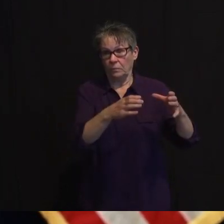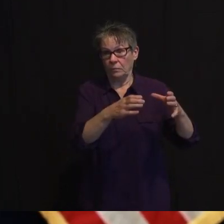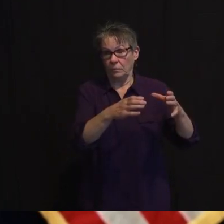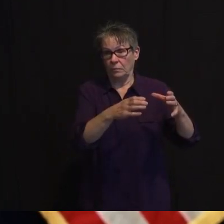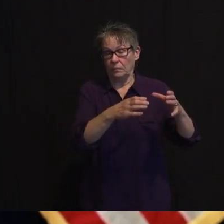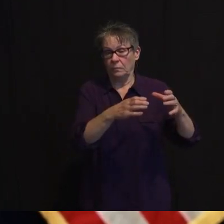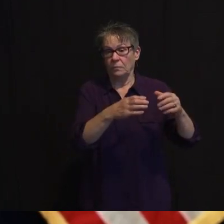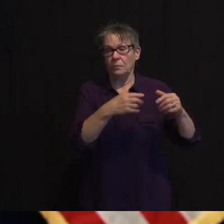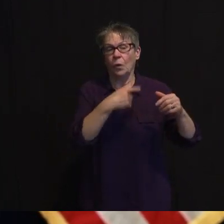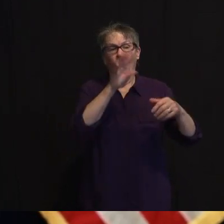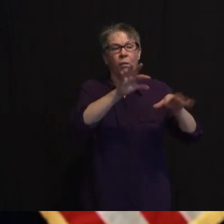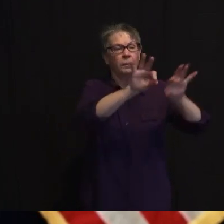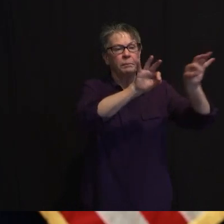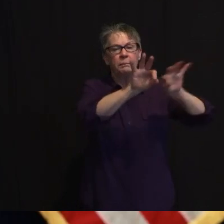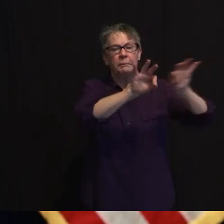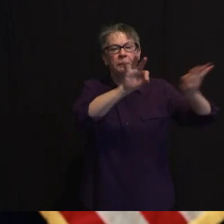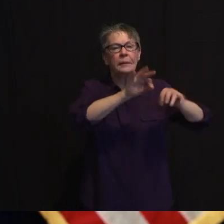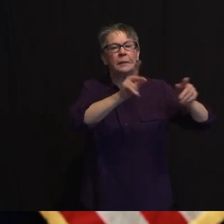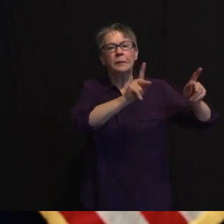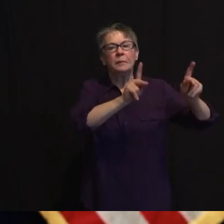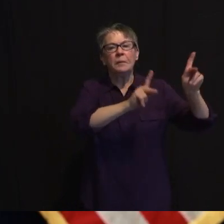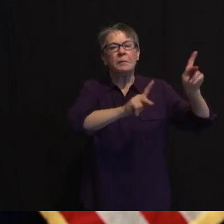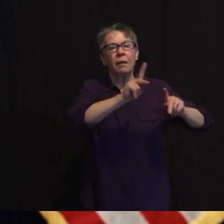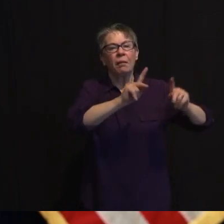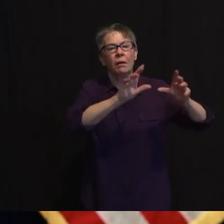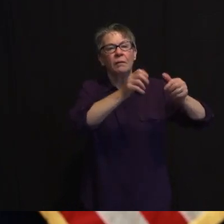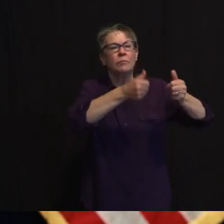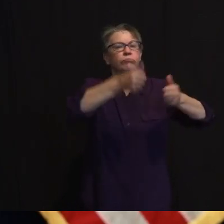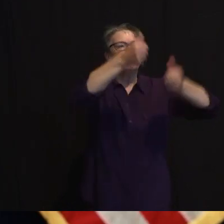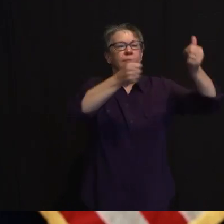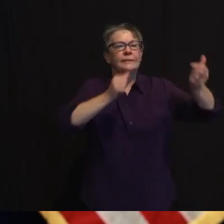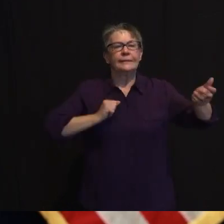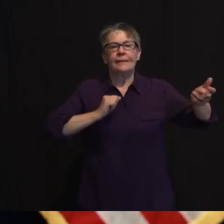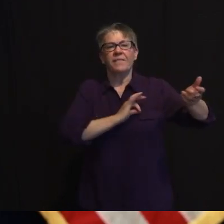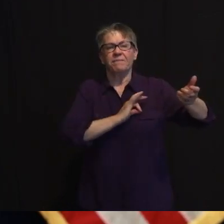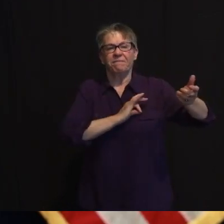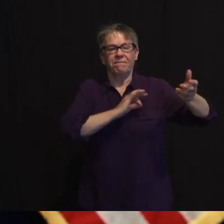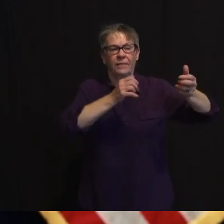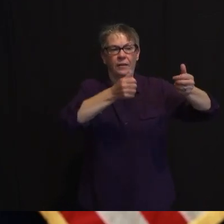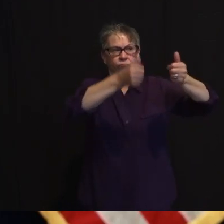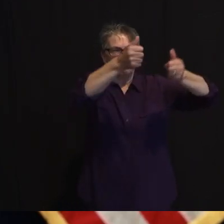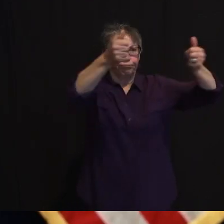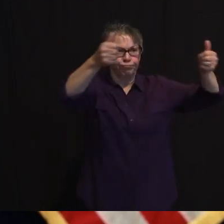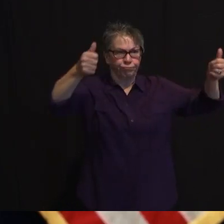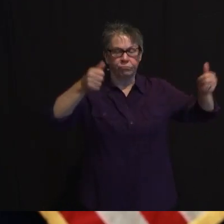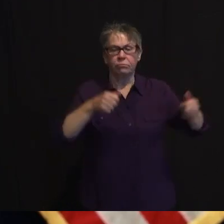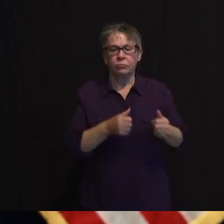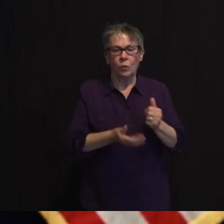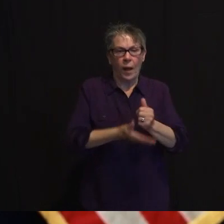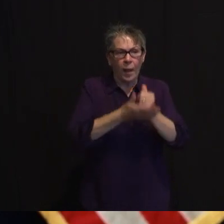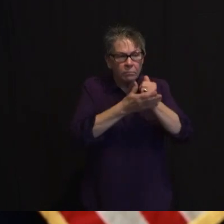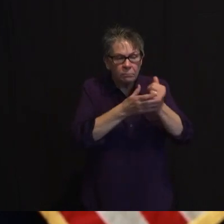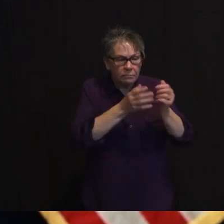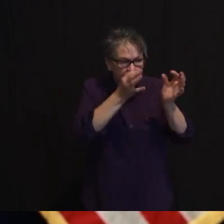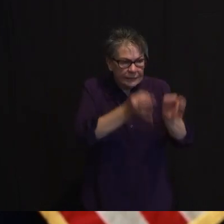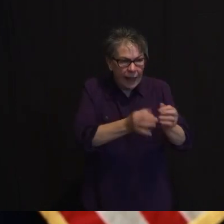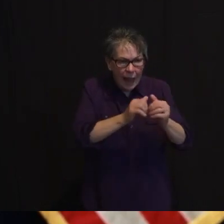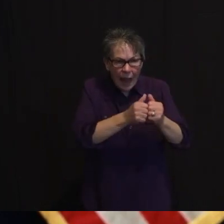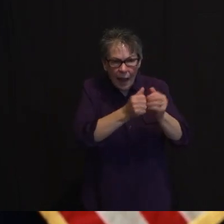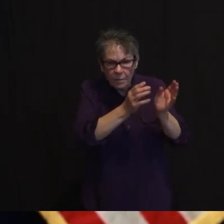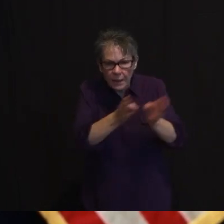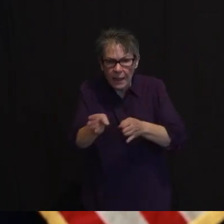God. And then we're in the process working with Judy and our economics team to come up with the right person to speak to the health piece of this and